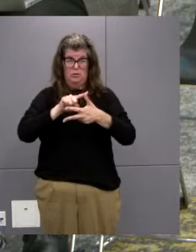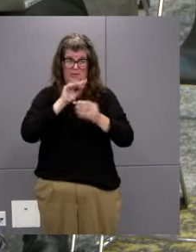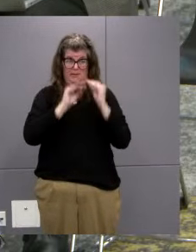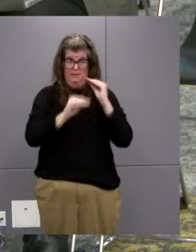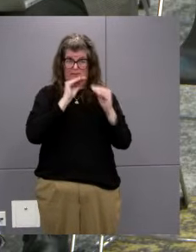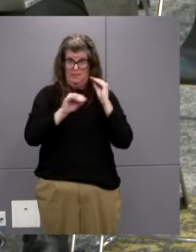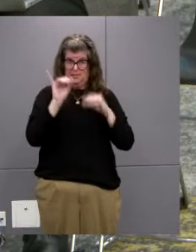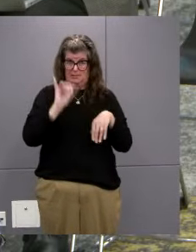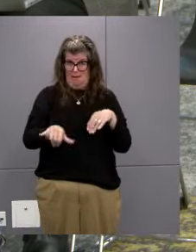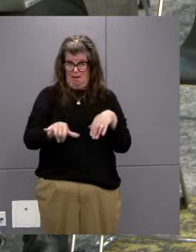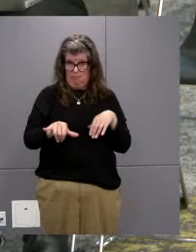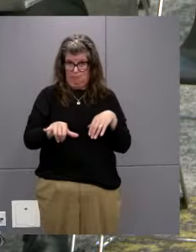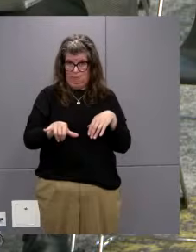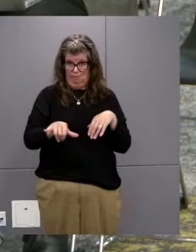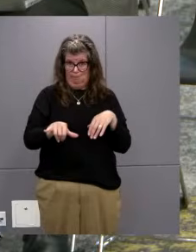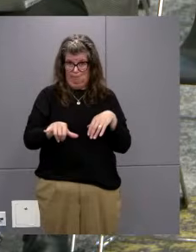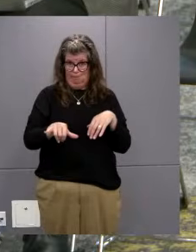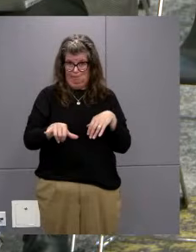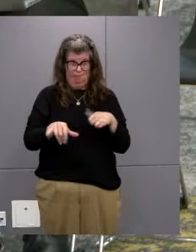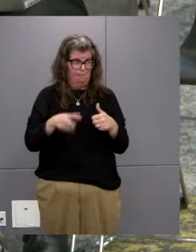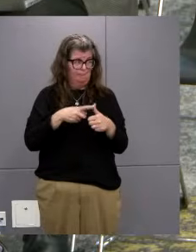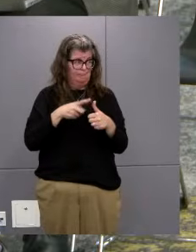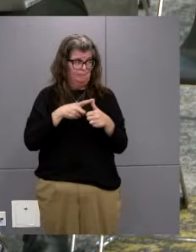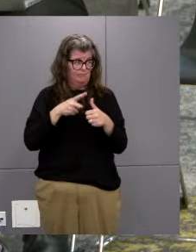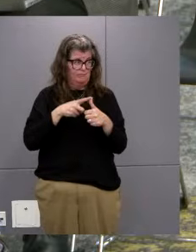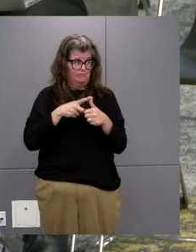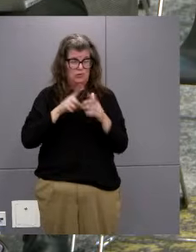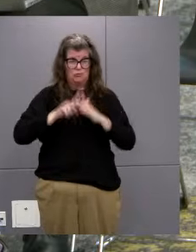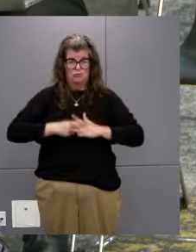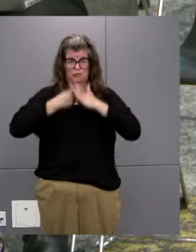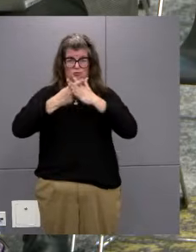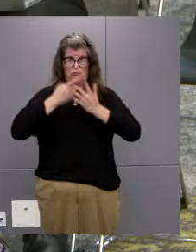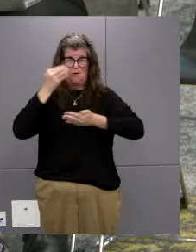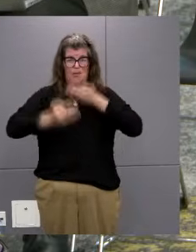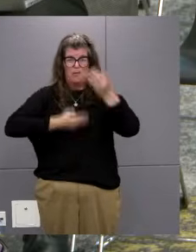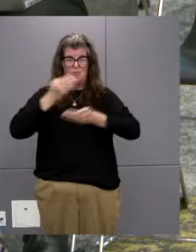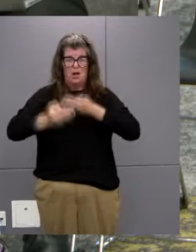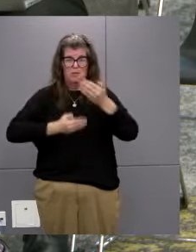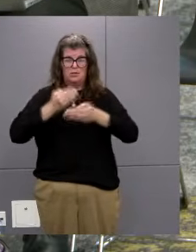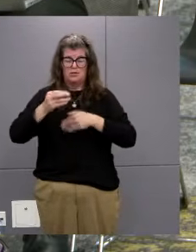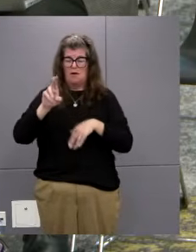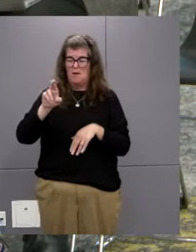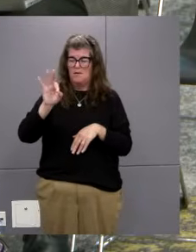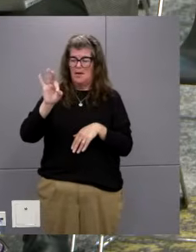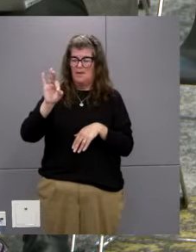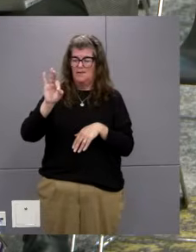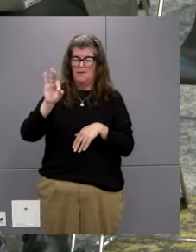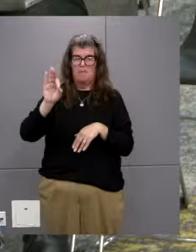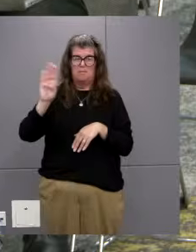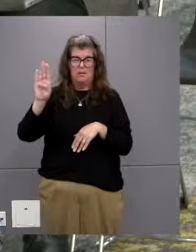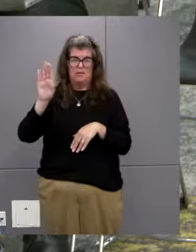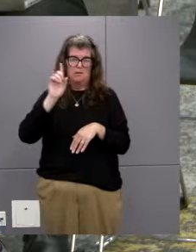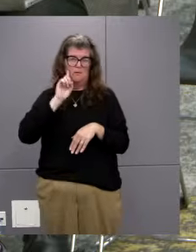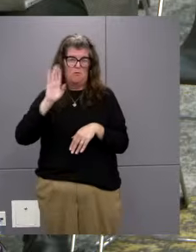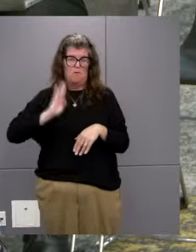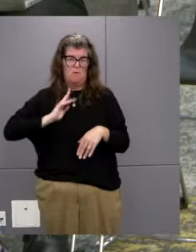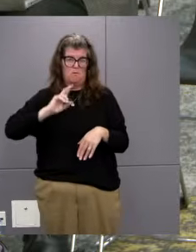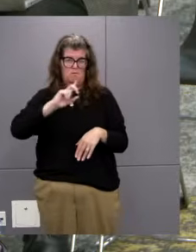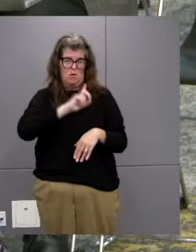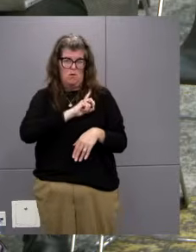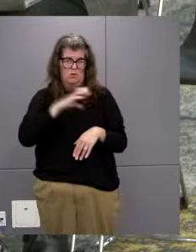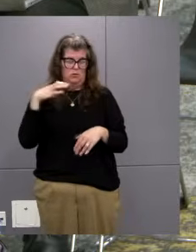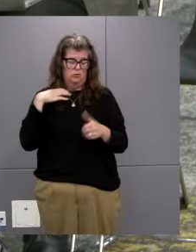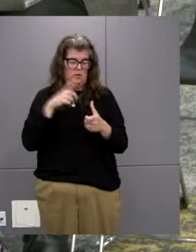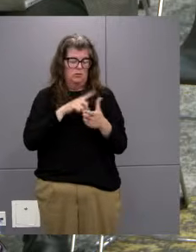taken. 1, start the process to issue an RFP for a board attorney.